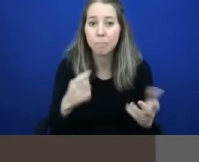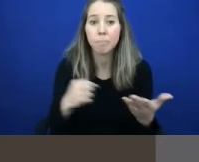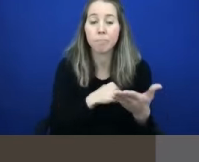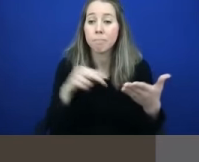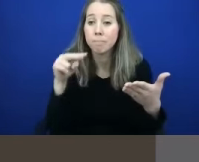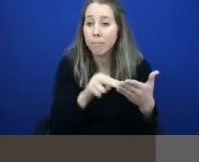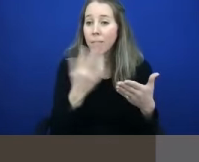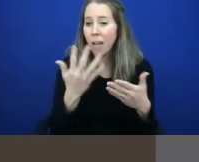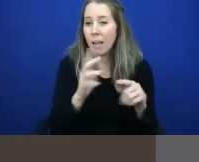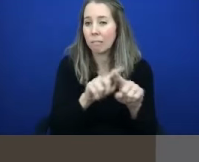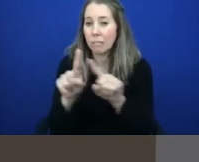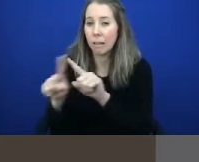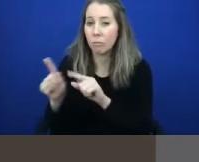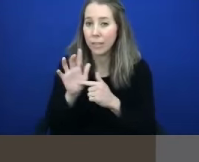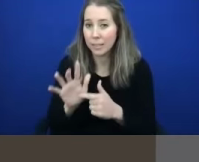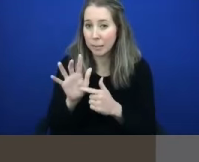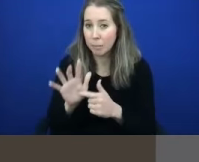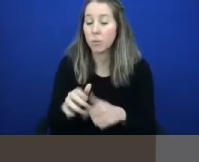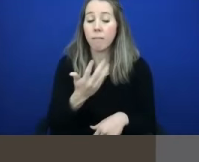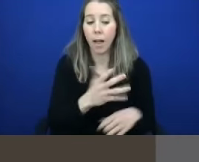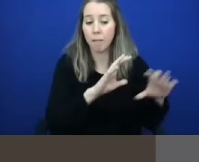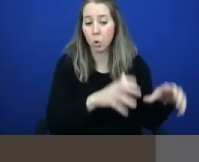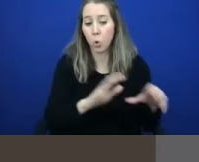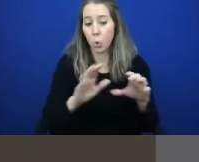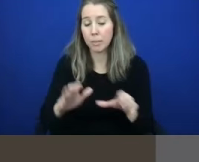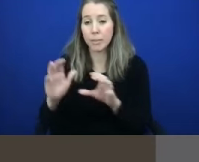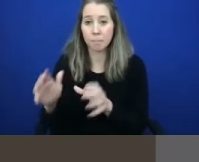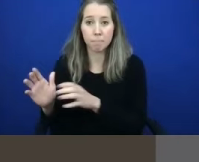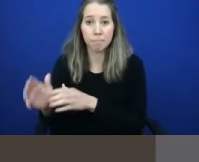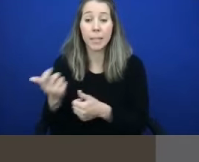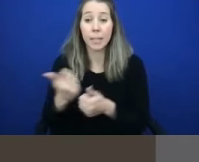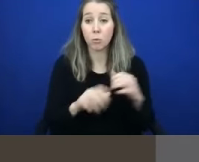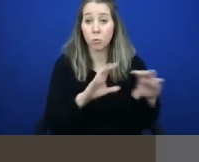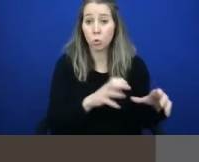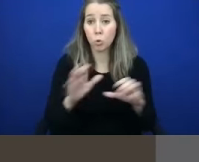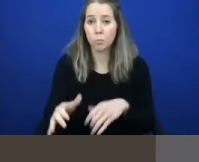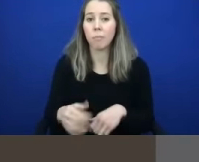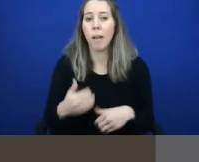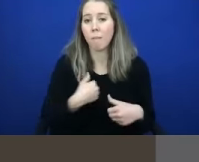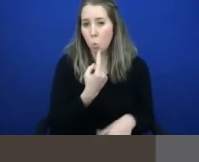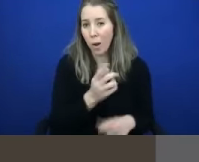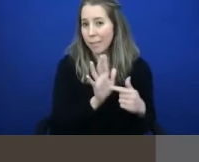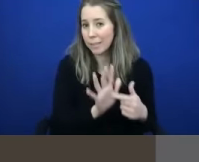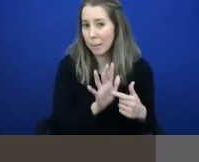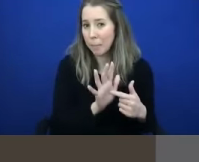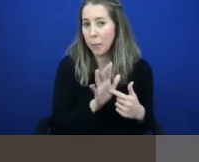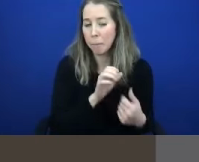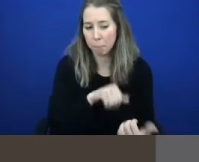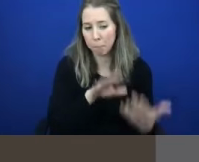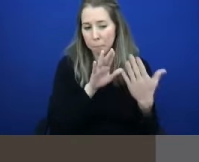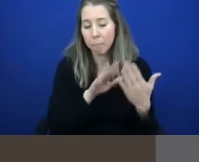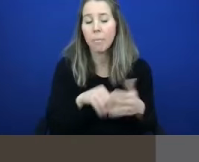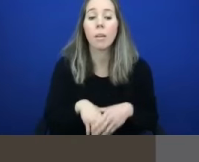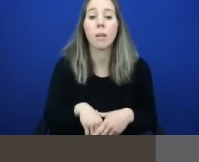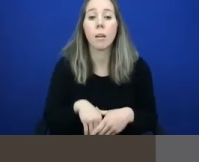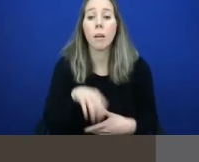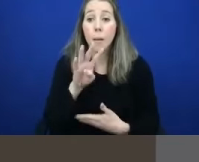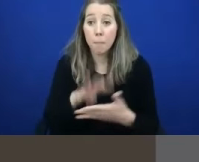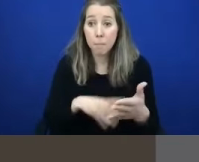5 artifacts. We're going to put you into 5 groups. Each group is going to tackle one artifact. The matrix